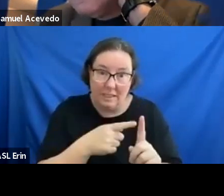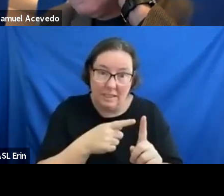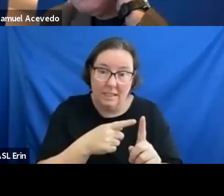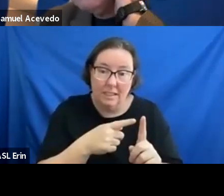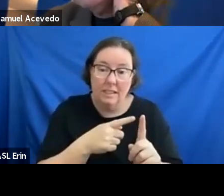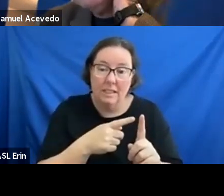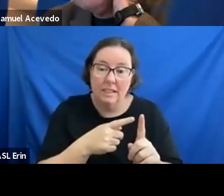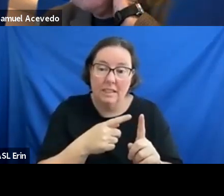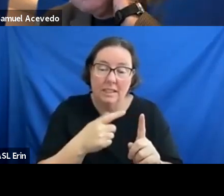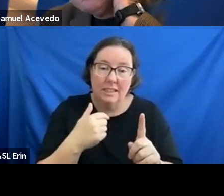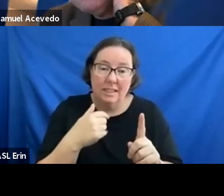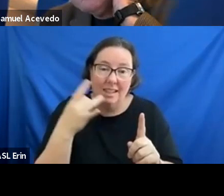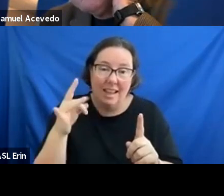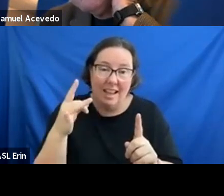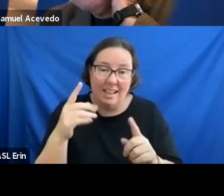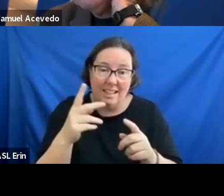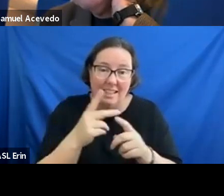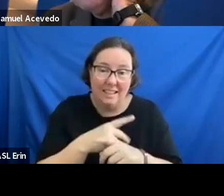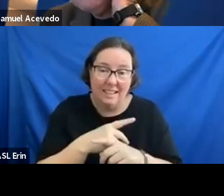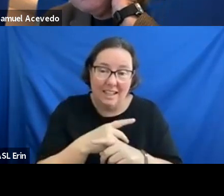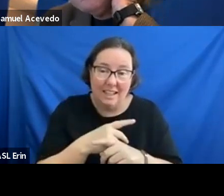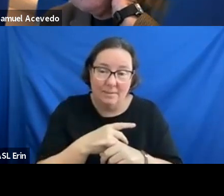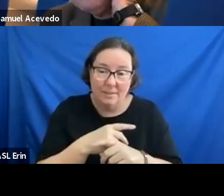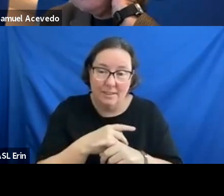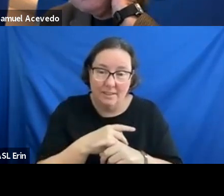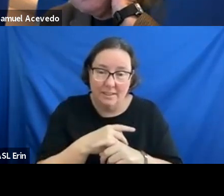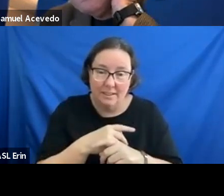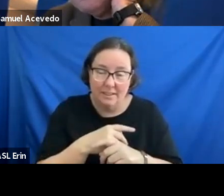He's like 18 times All-Star and